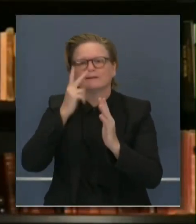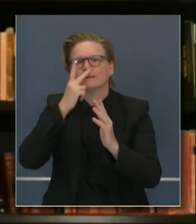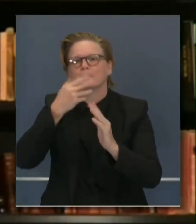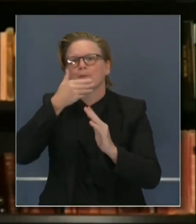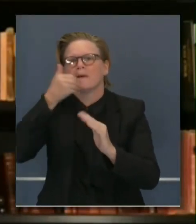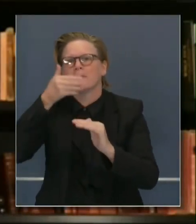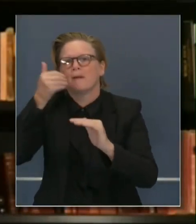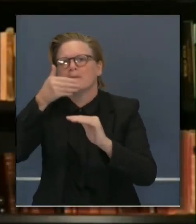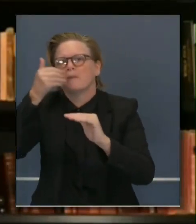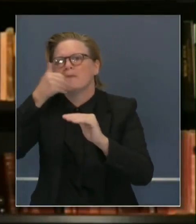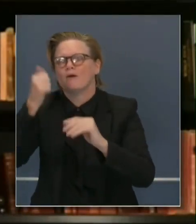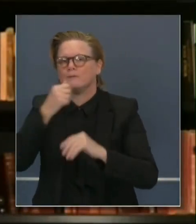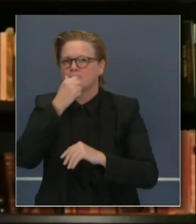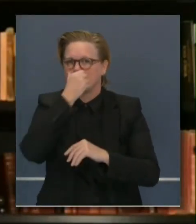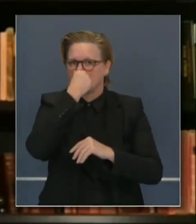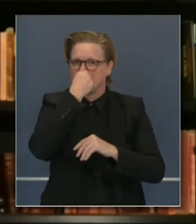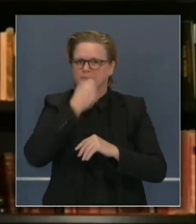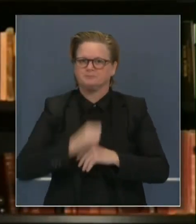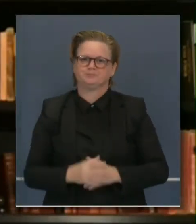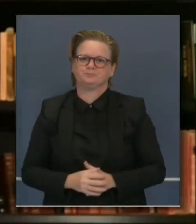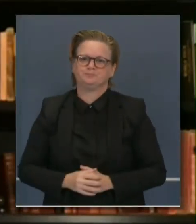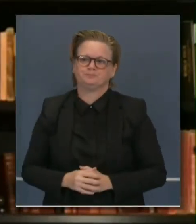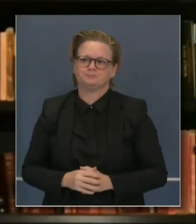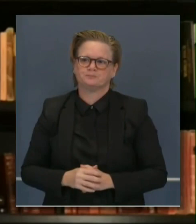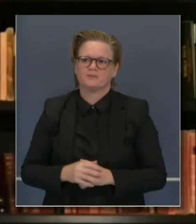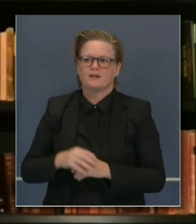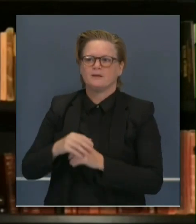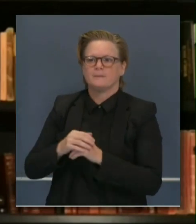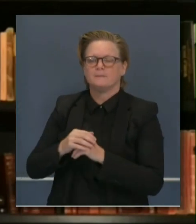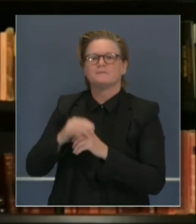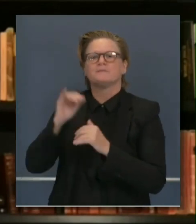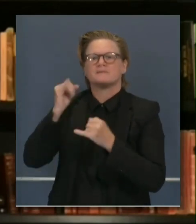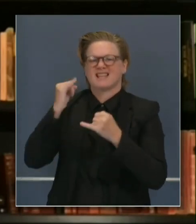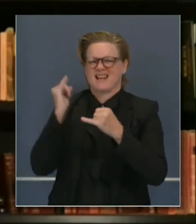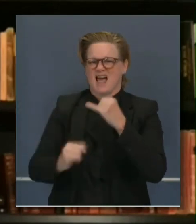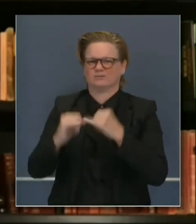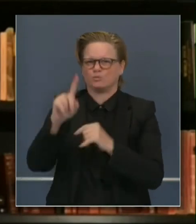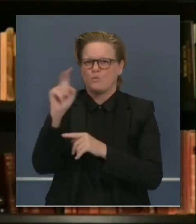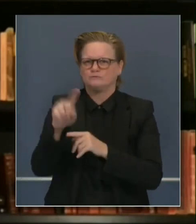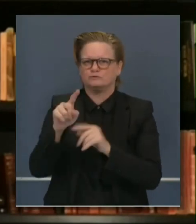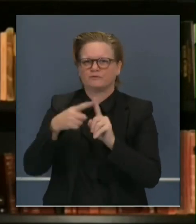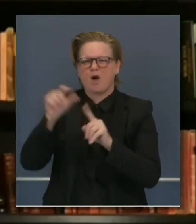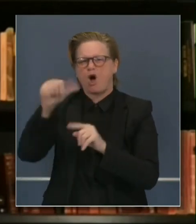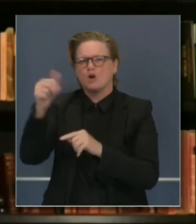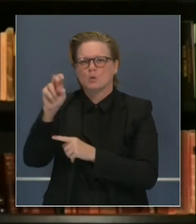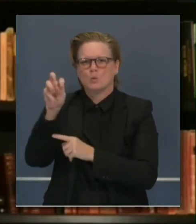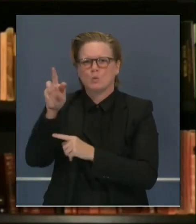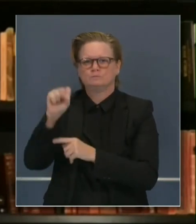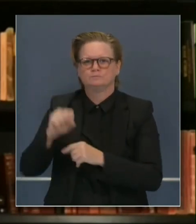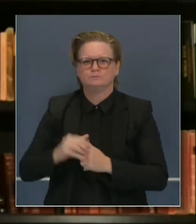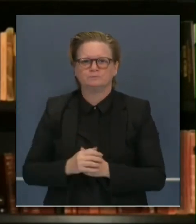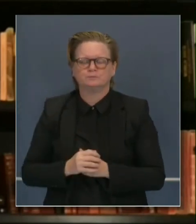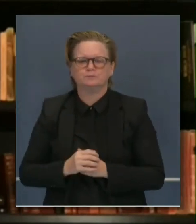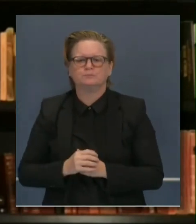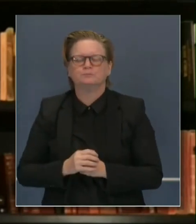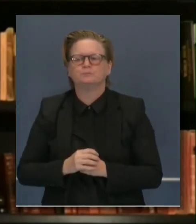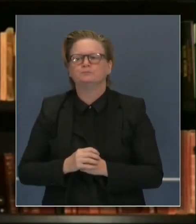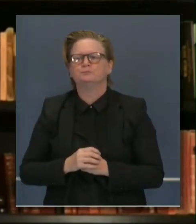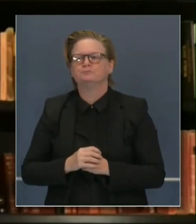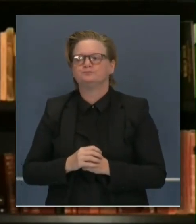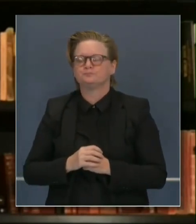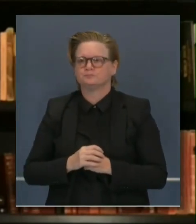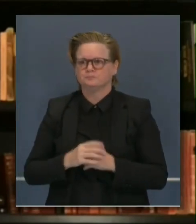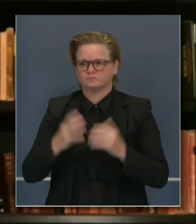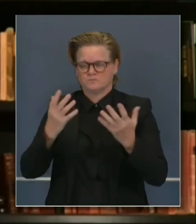Andrea Borba, KPIX. Final question. Hi, Governor Newsom. As we approach this